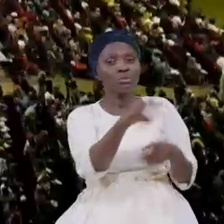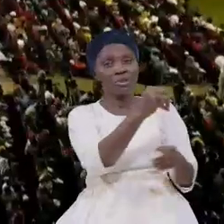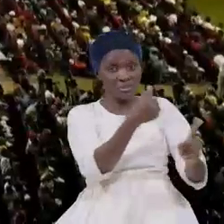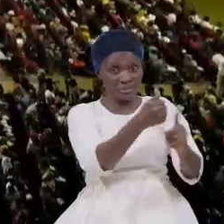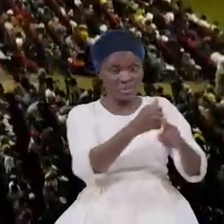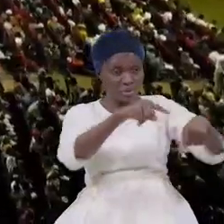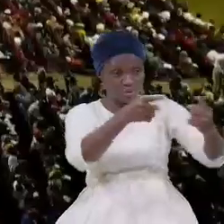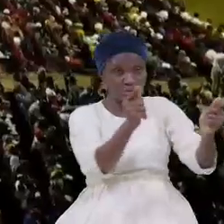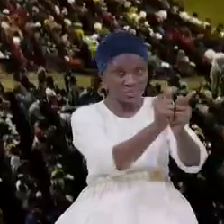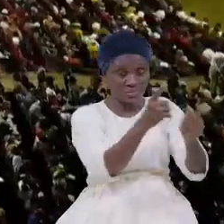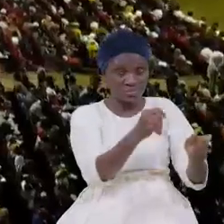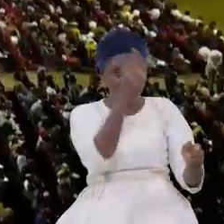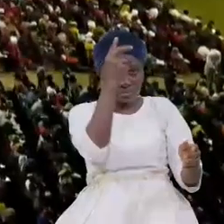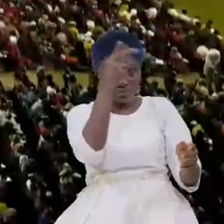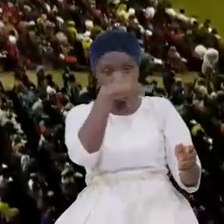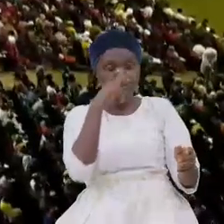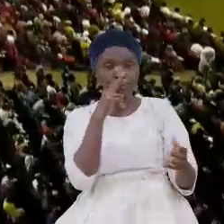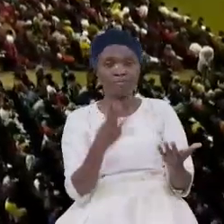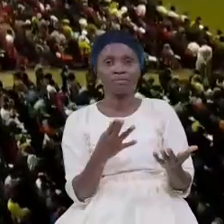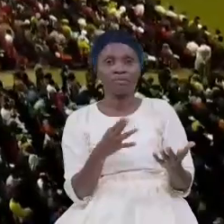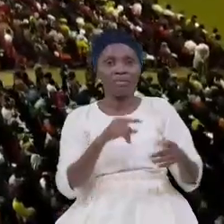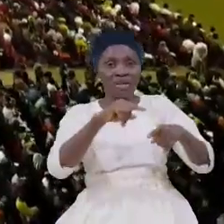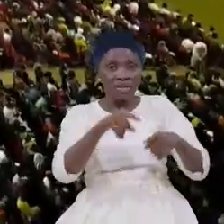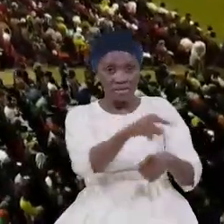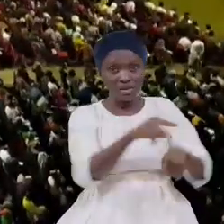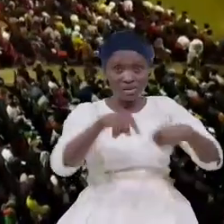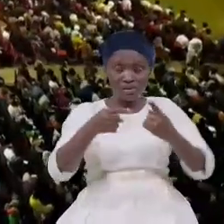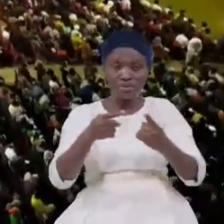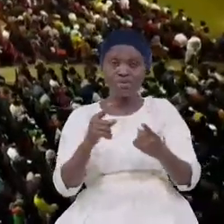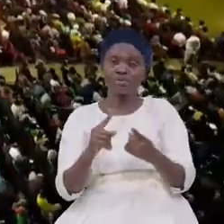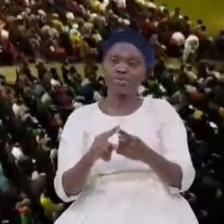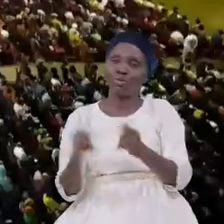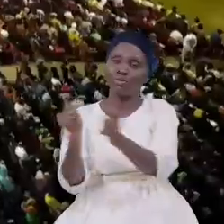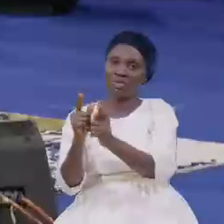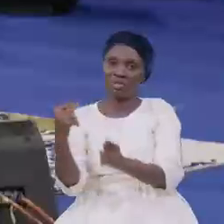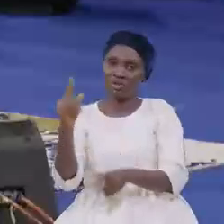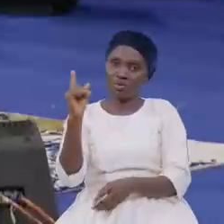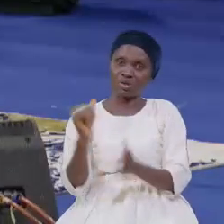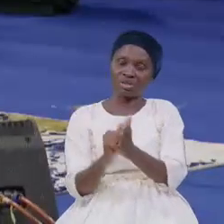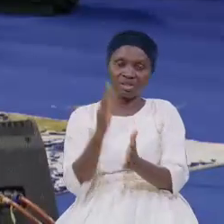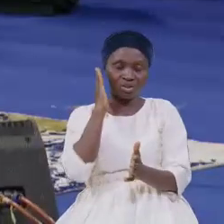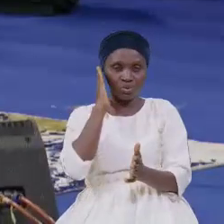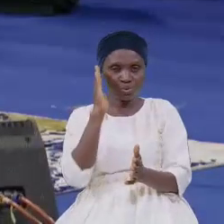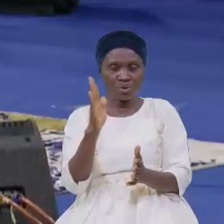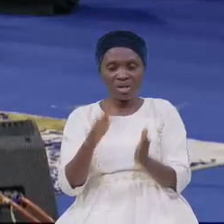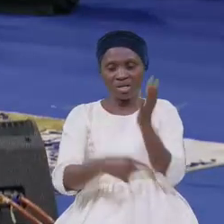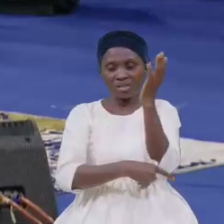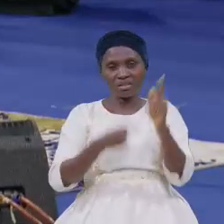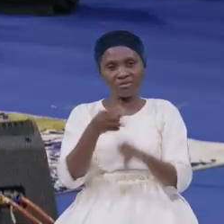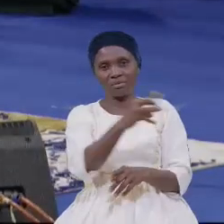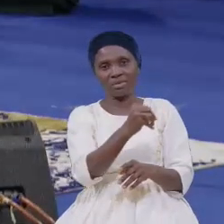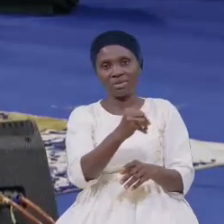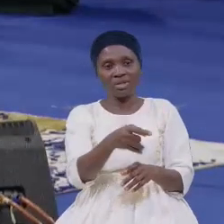go for the one that will steal from them. They're writing letters to them, young